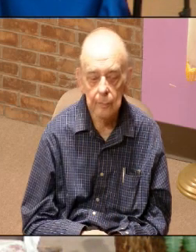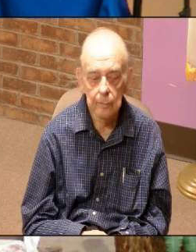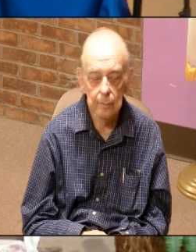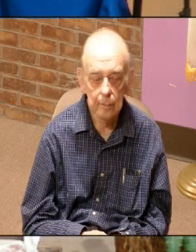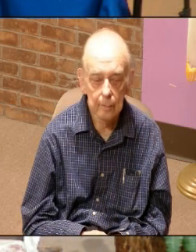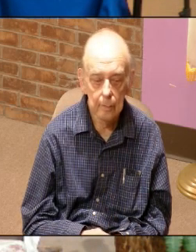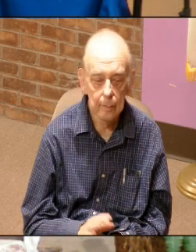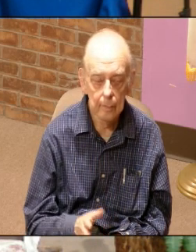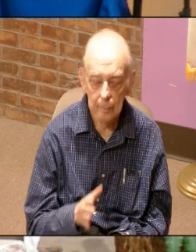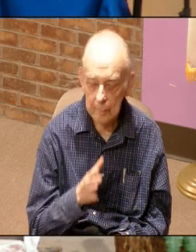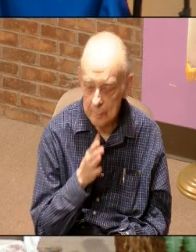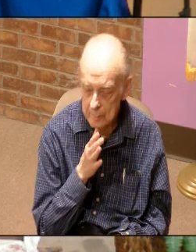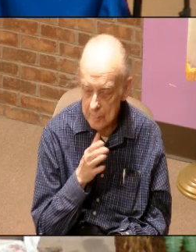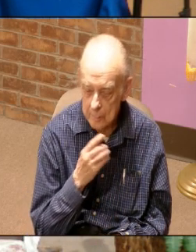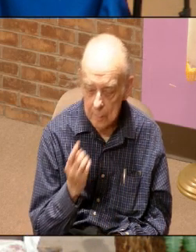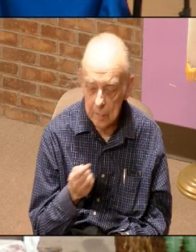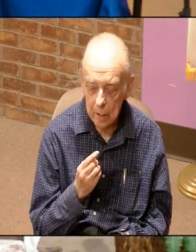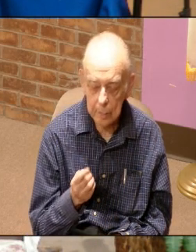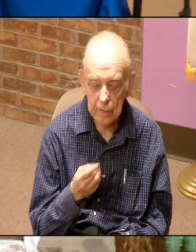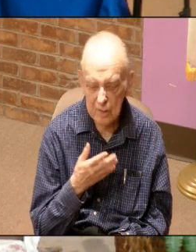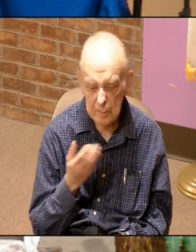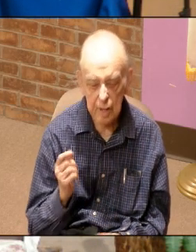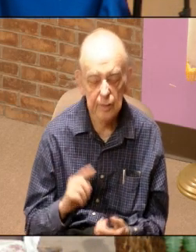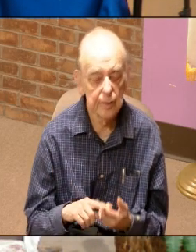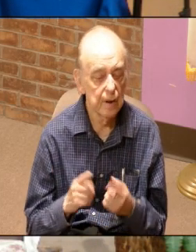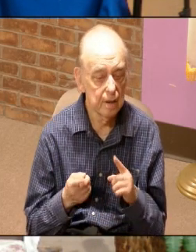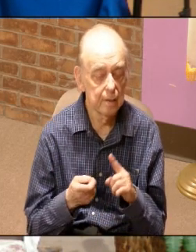her her mom was not always her best friend